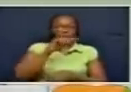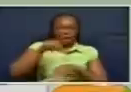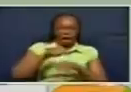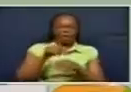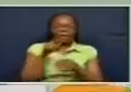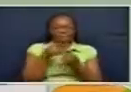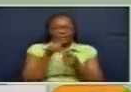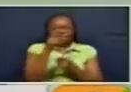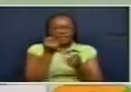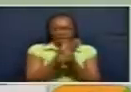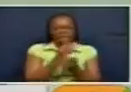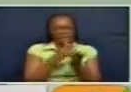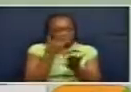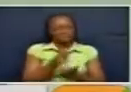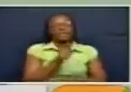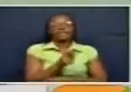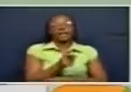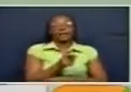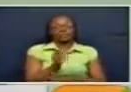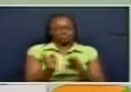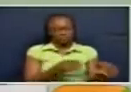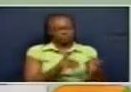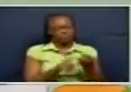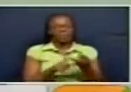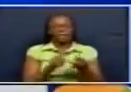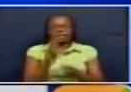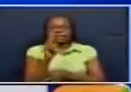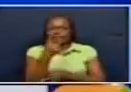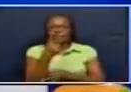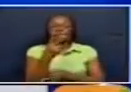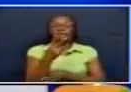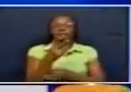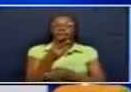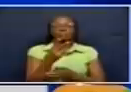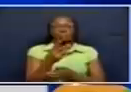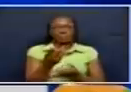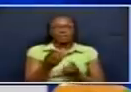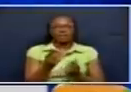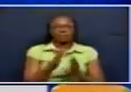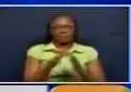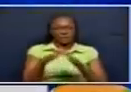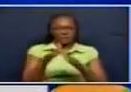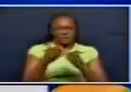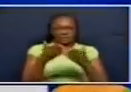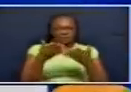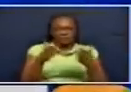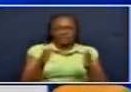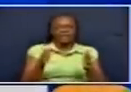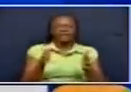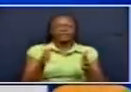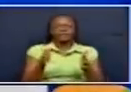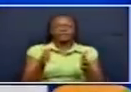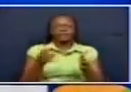2013. The other failure of 2013 was the back-end capacity in terms of processing of results as they come in. Now, we have invested